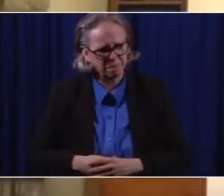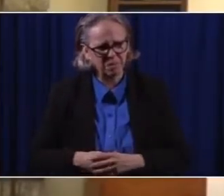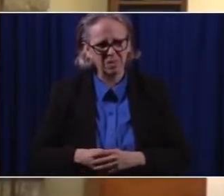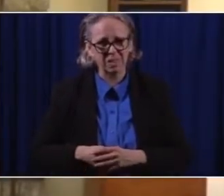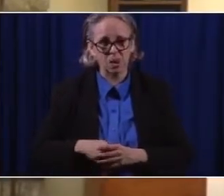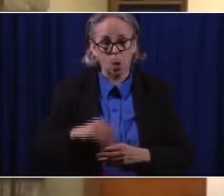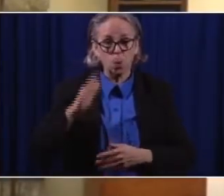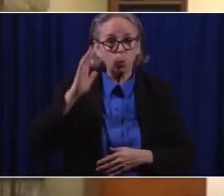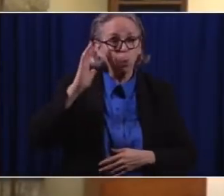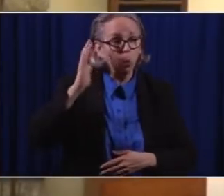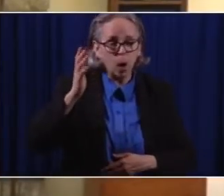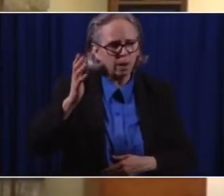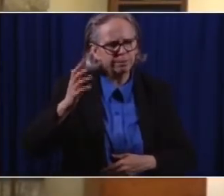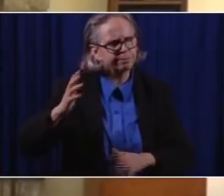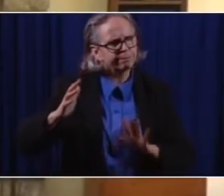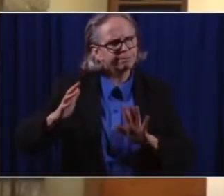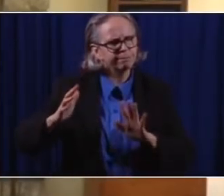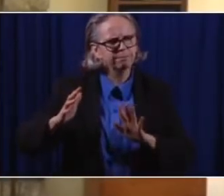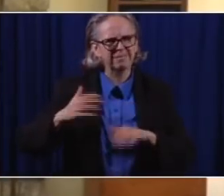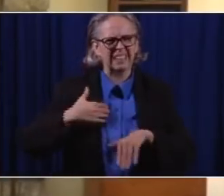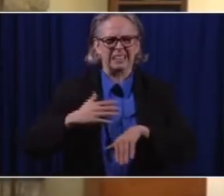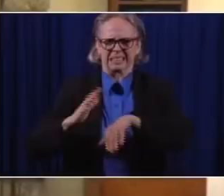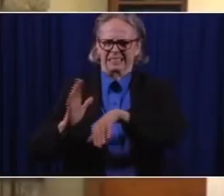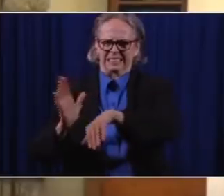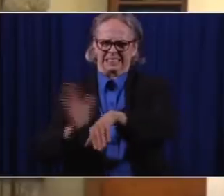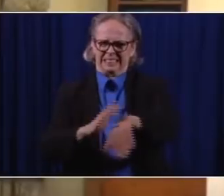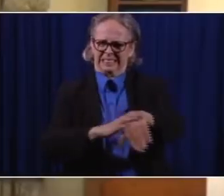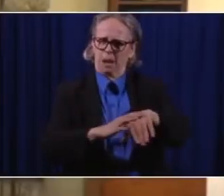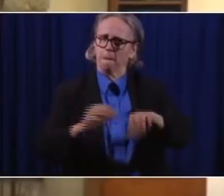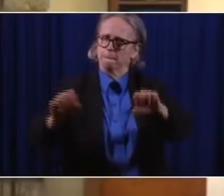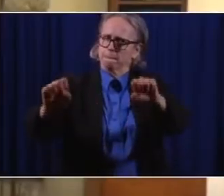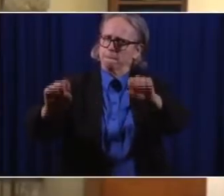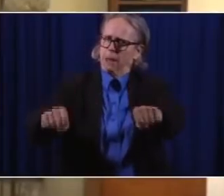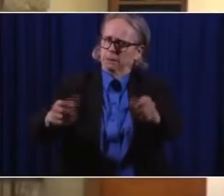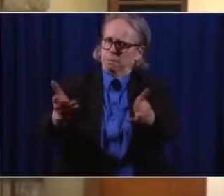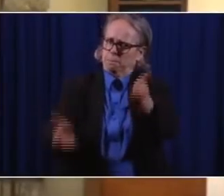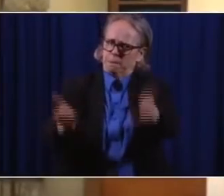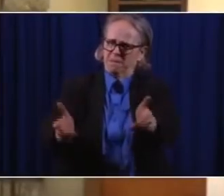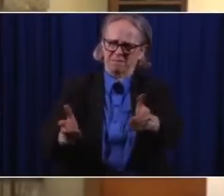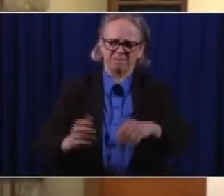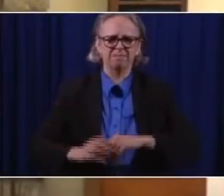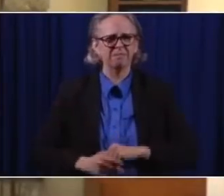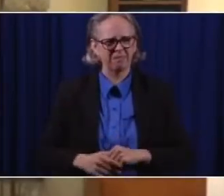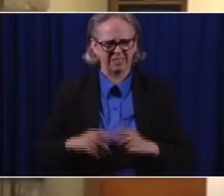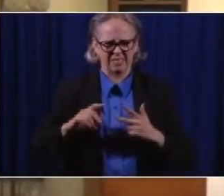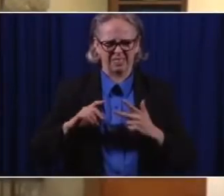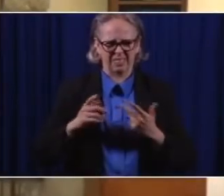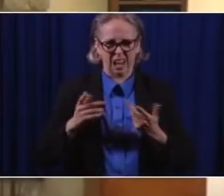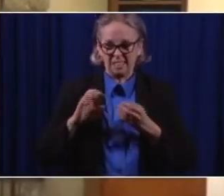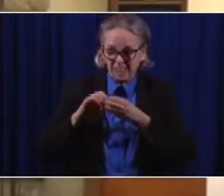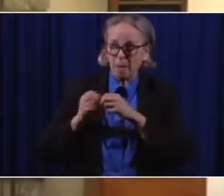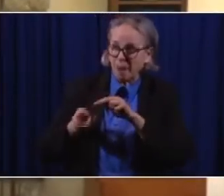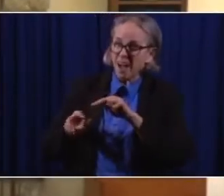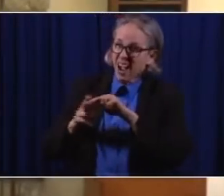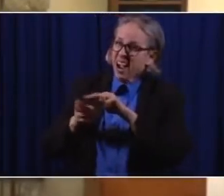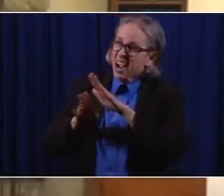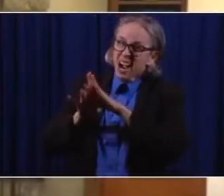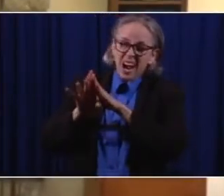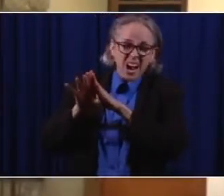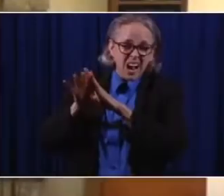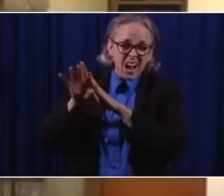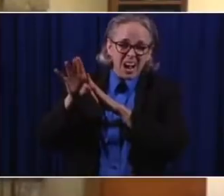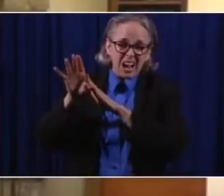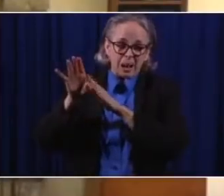date. We said we're going to look at it. We said, look, if things don't change, then in a week we will have to do this.